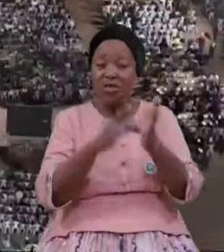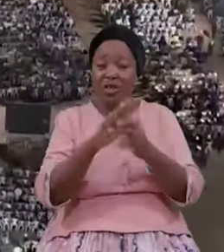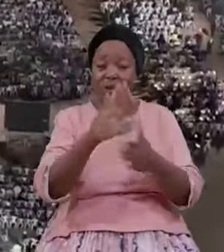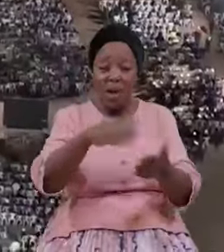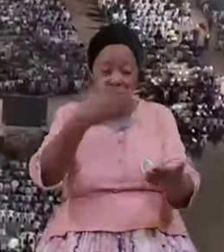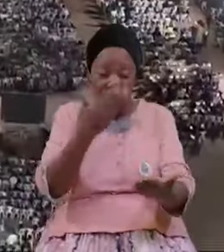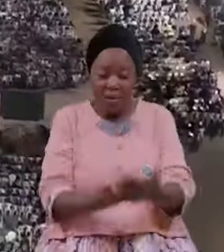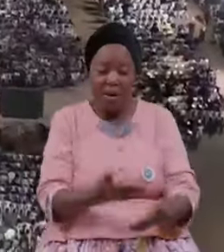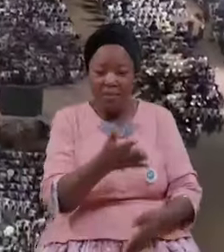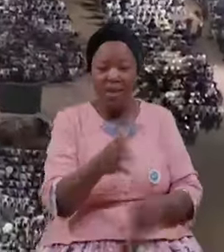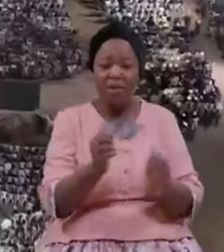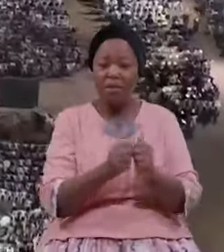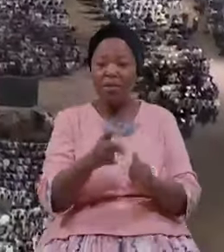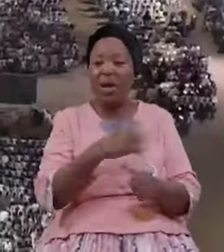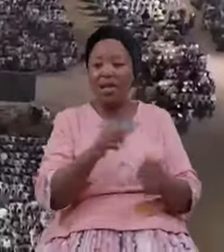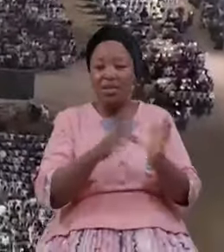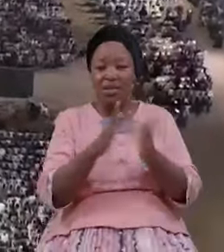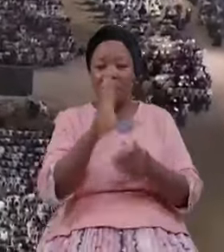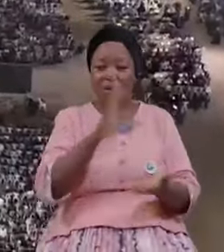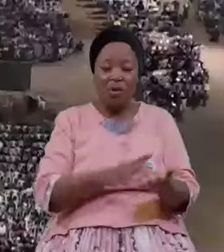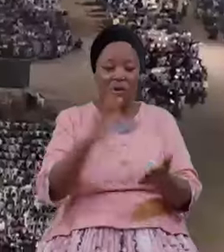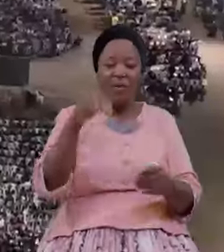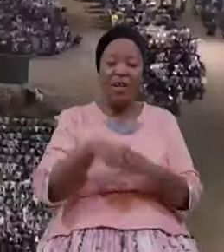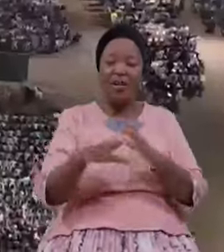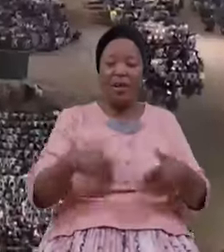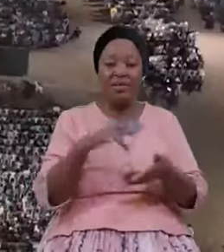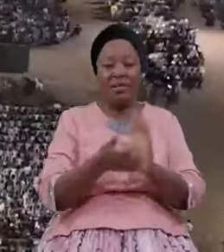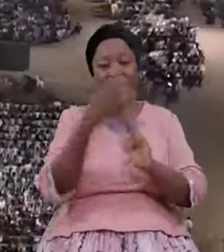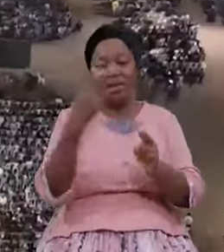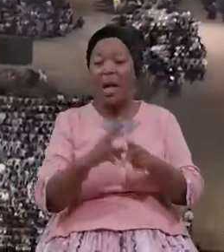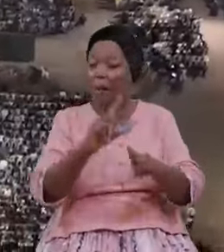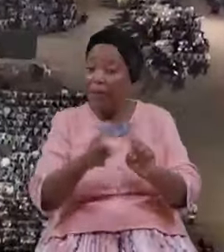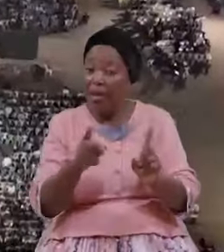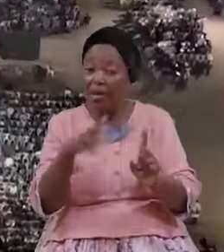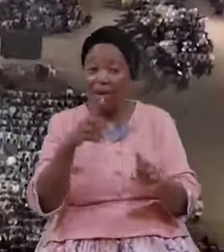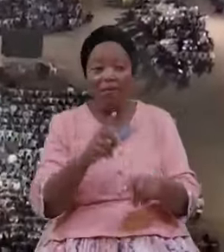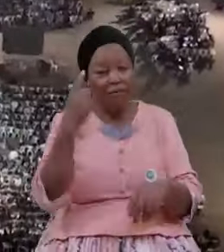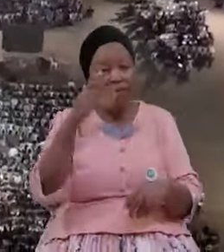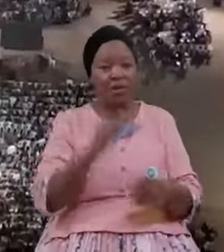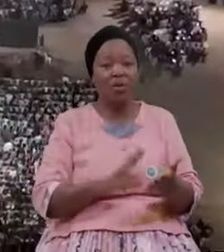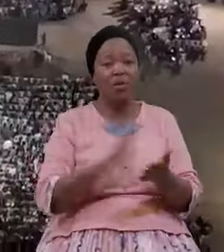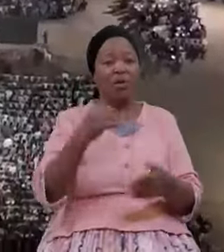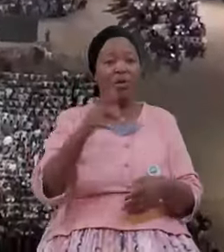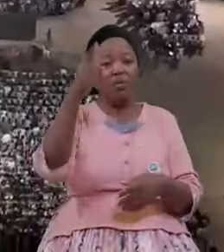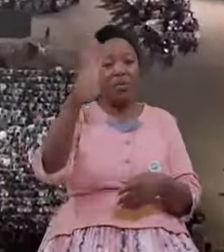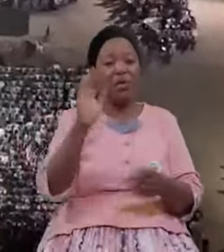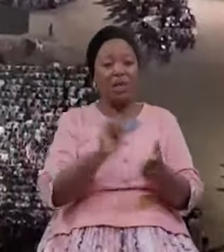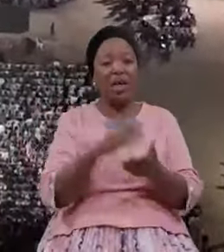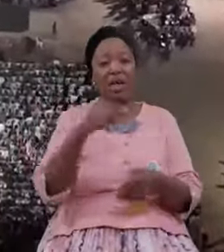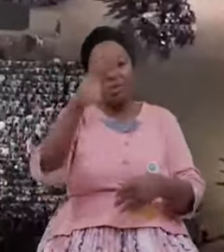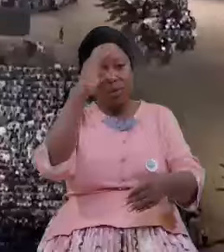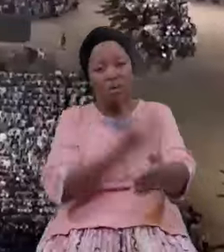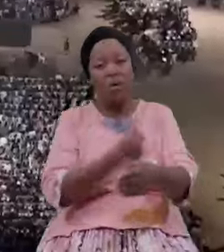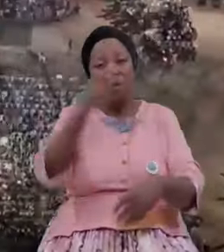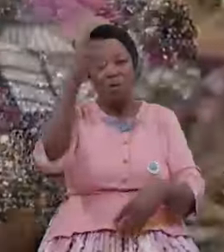be glorified in your life. But for the glory of God, that the Son of God